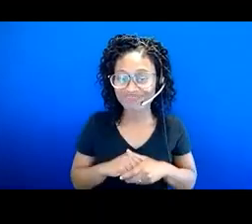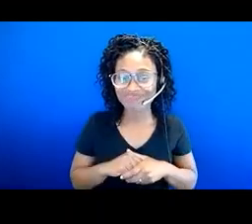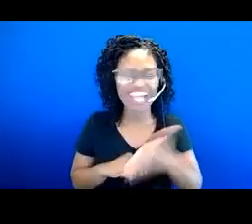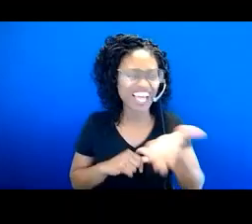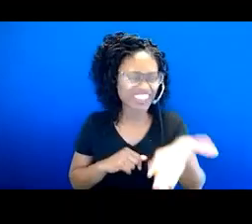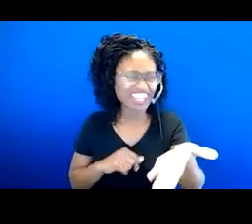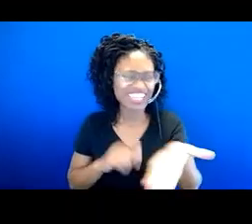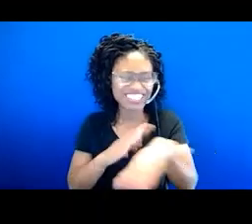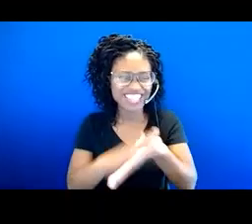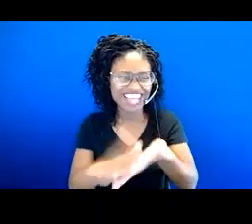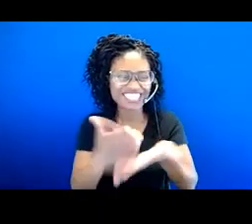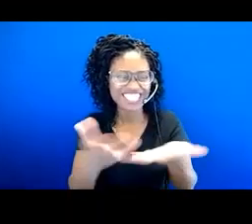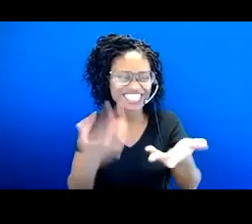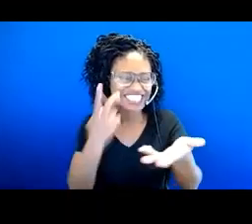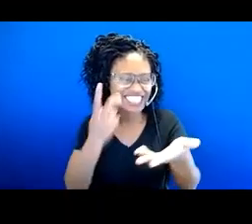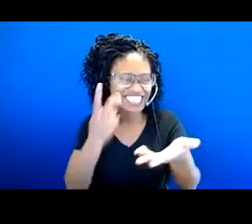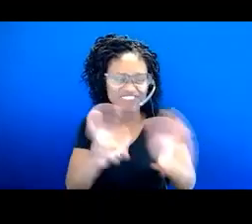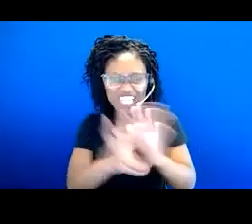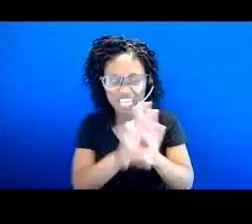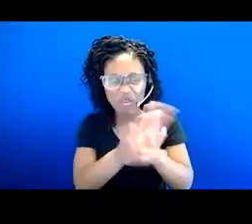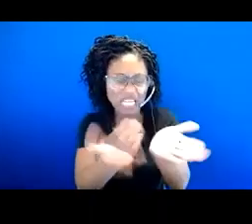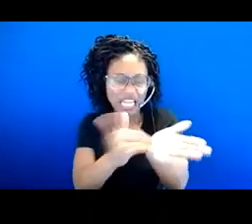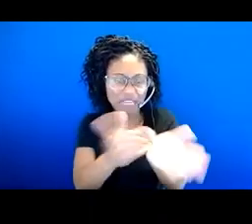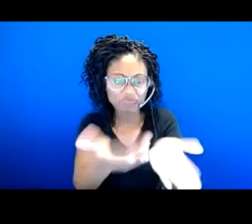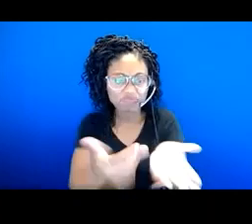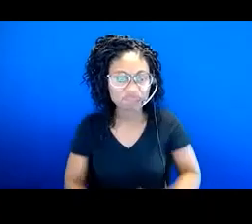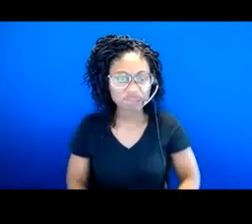things with video.